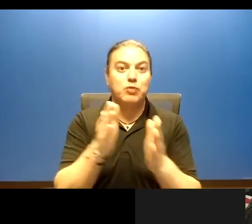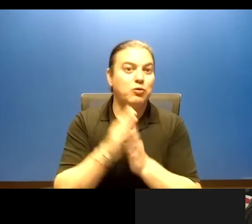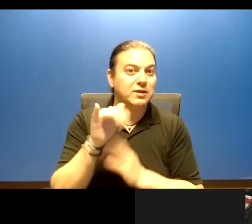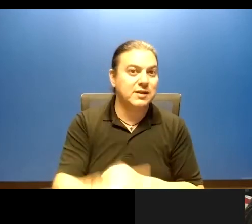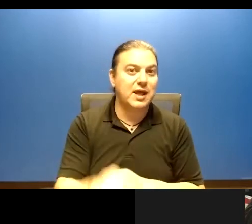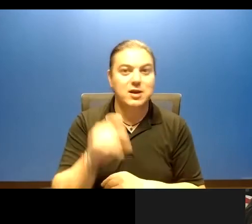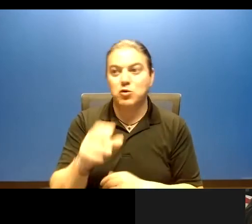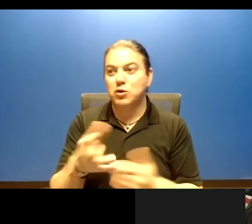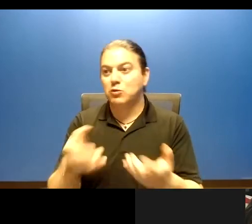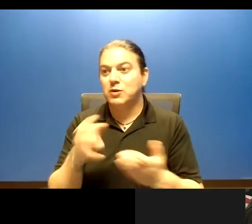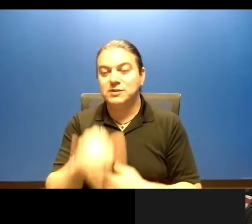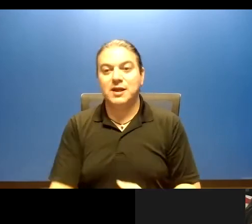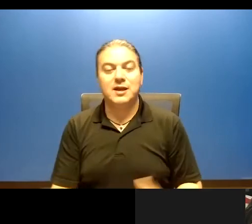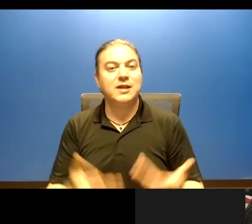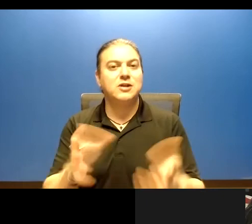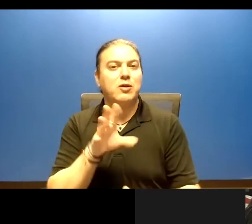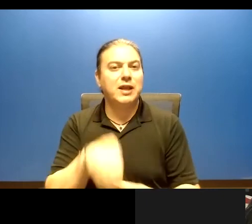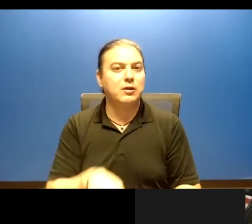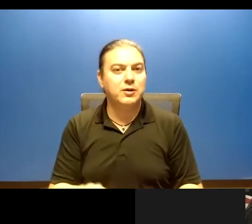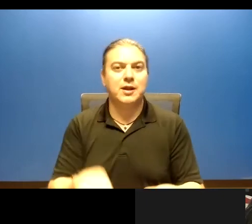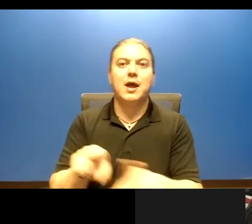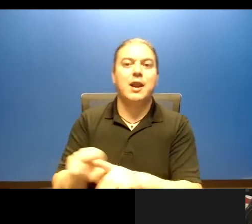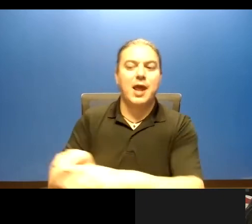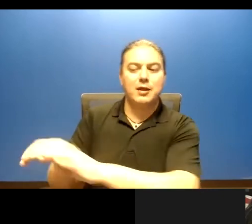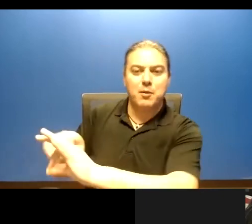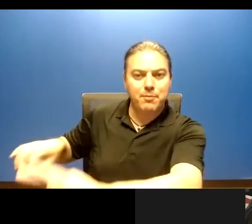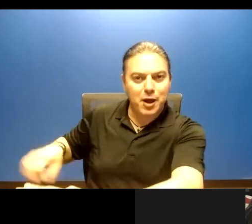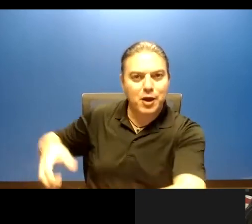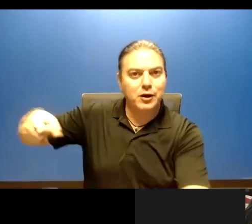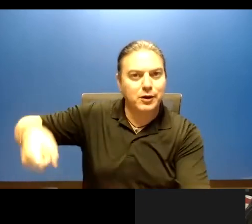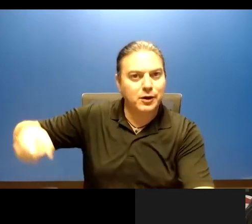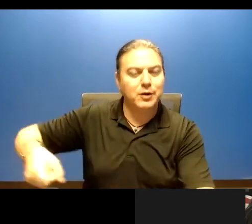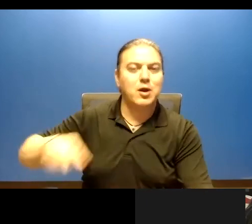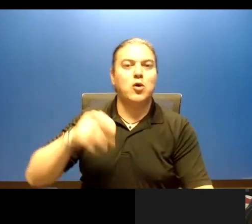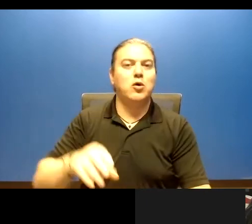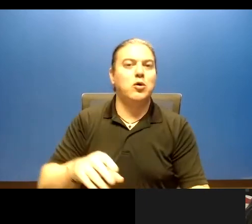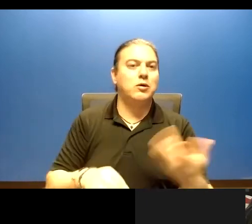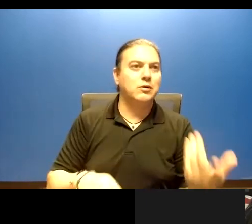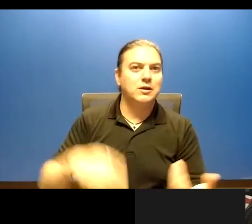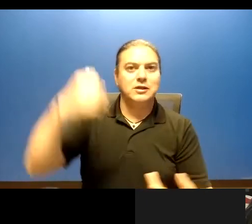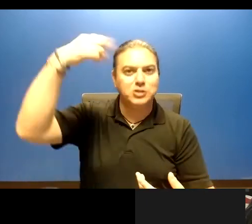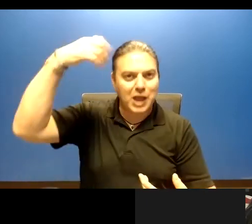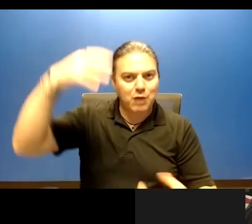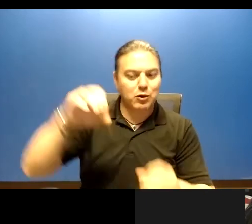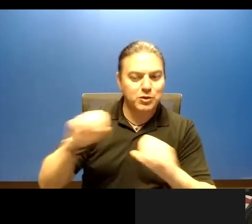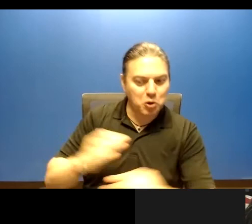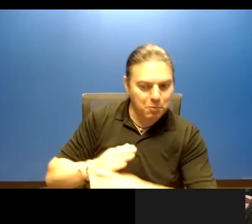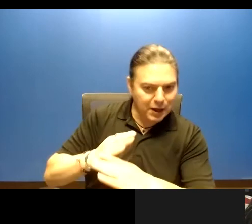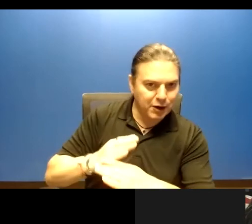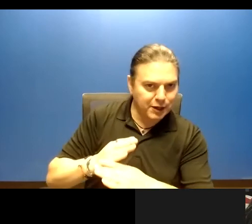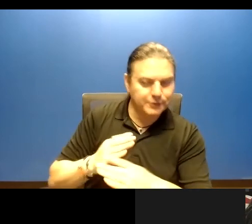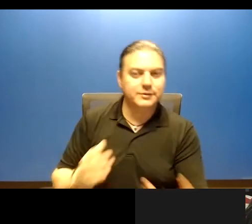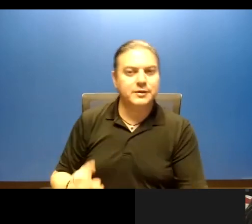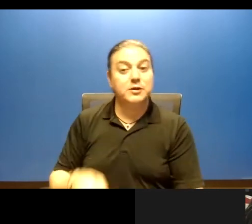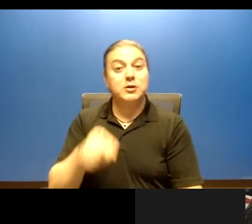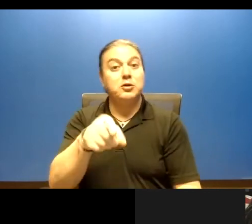things are already included, like a grab bar in your bathroom or the barrier-less shower. Those are things that you can pick